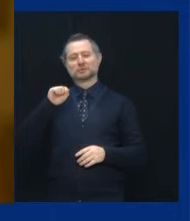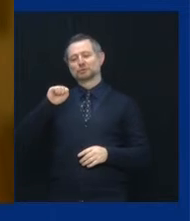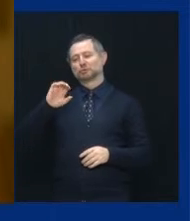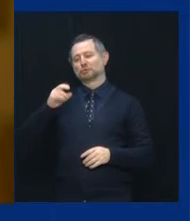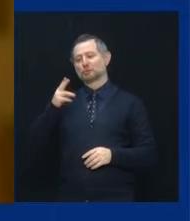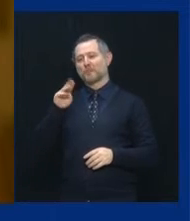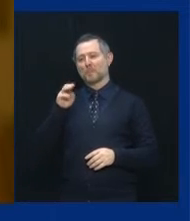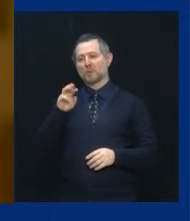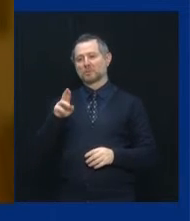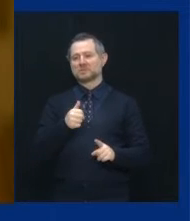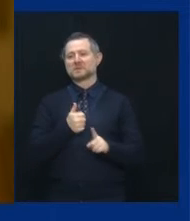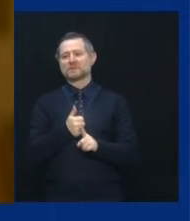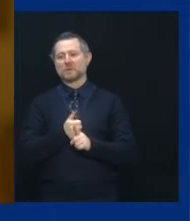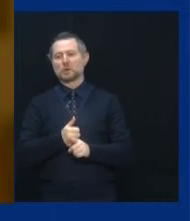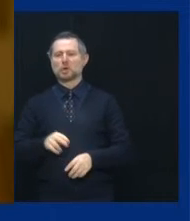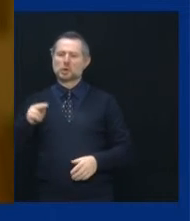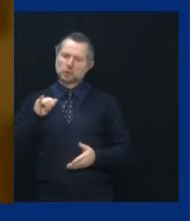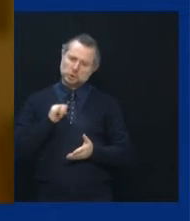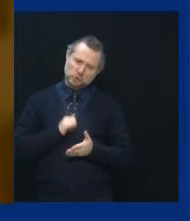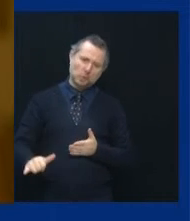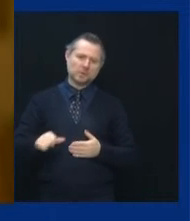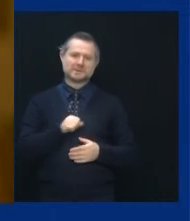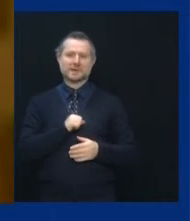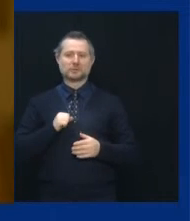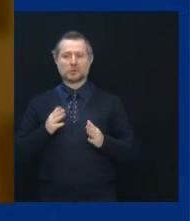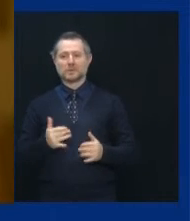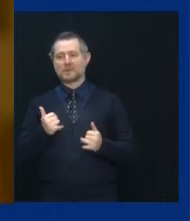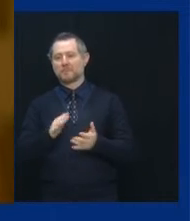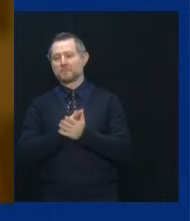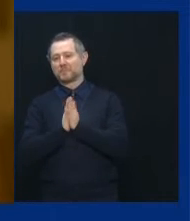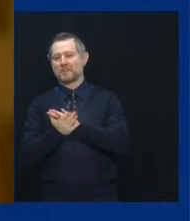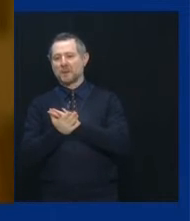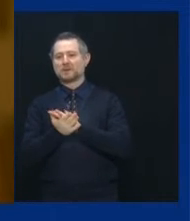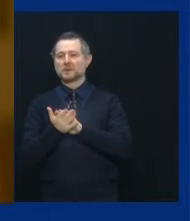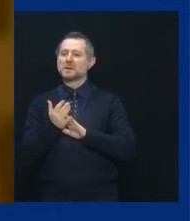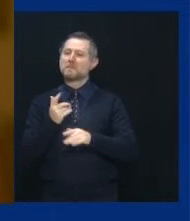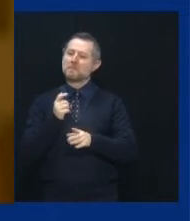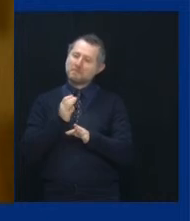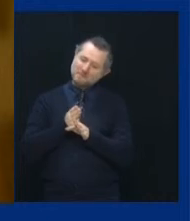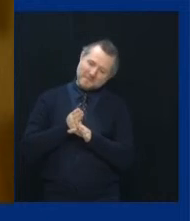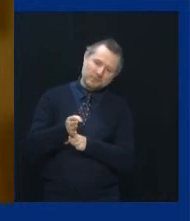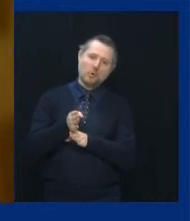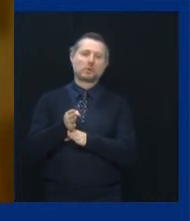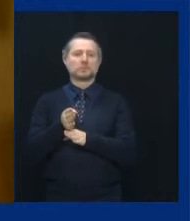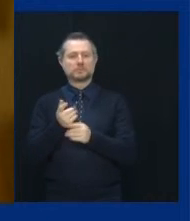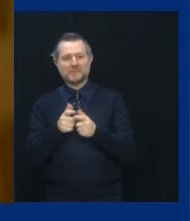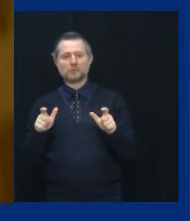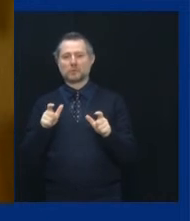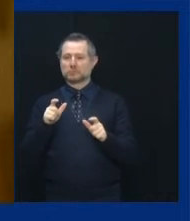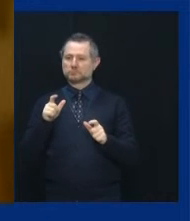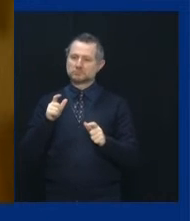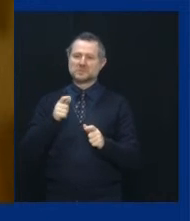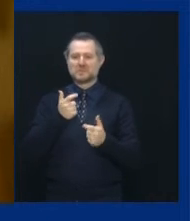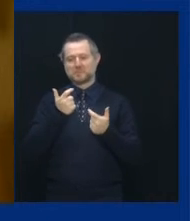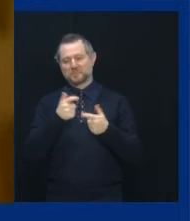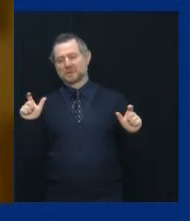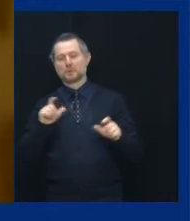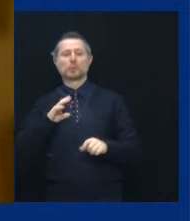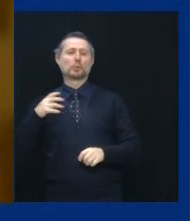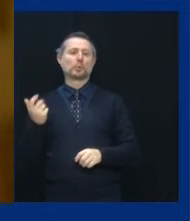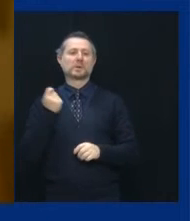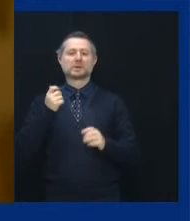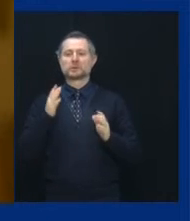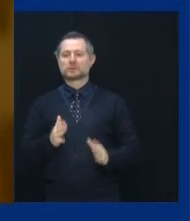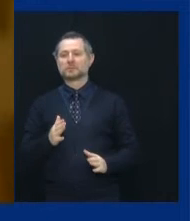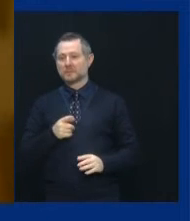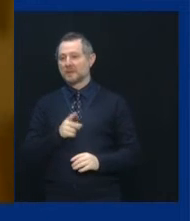New York senator, and now he's going to be the Senate Majority Leader. And this was a very, very big win for the Democratic